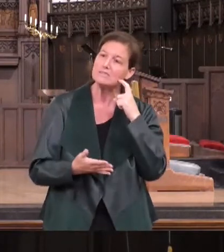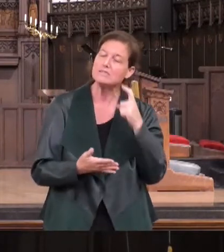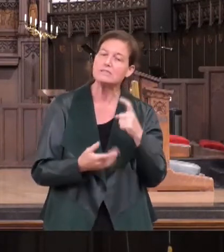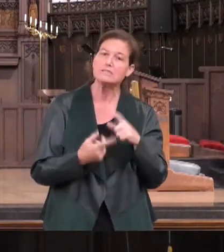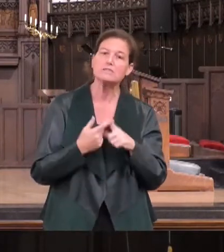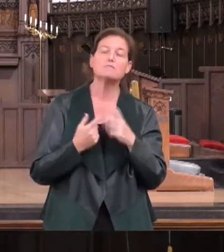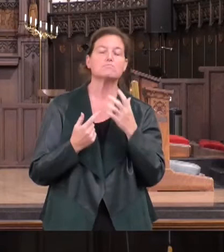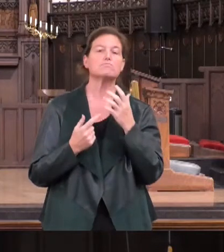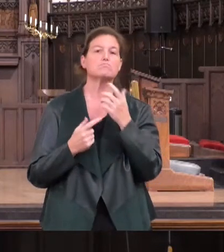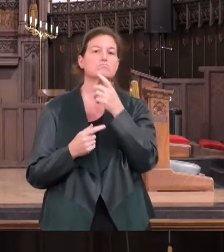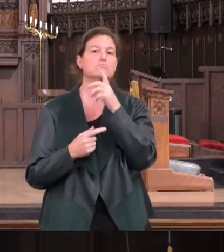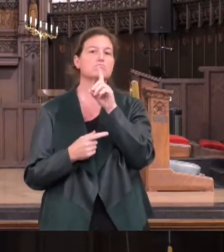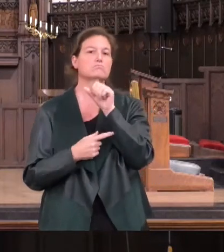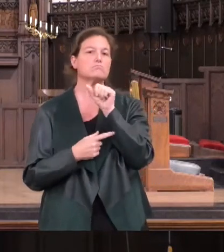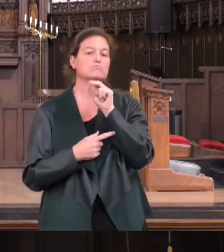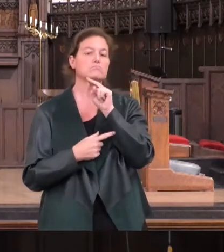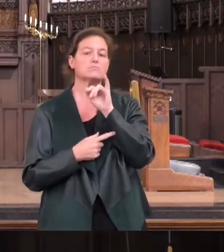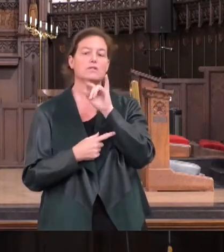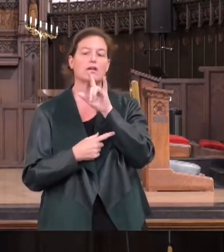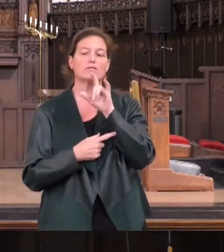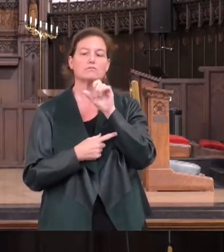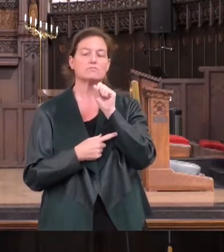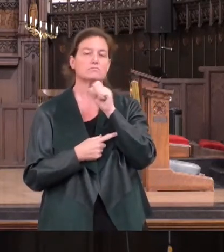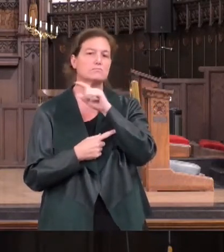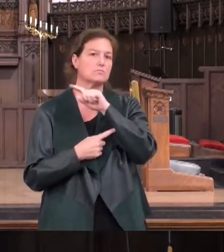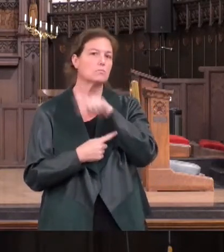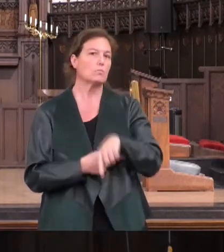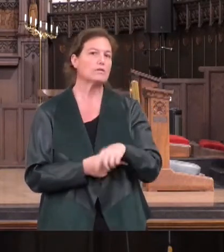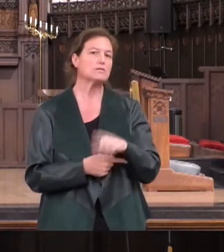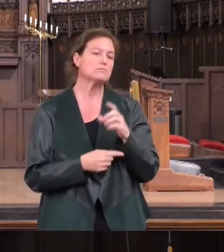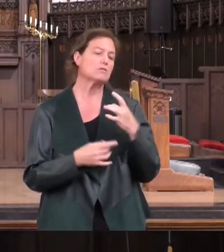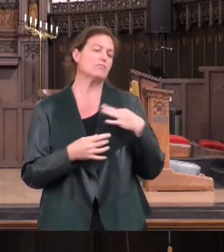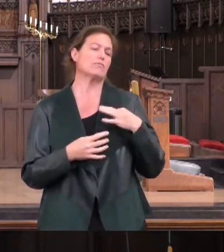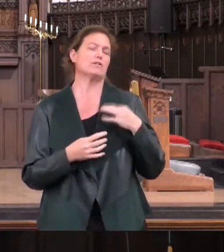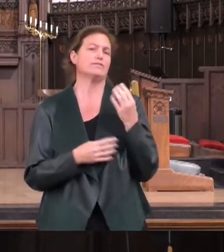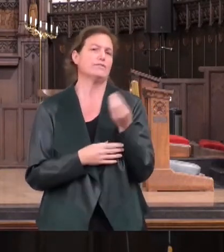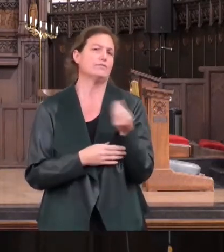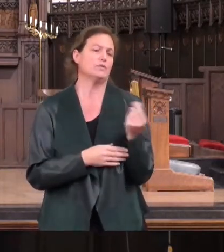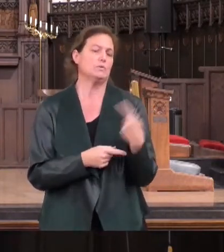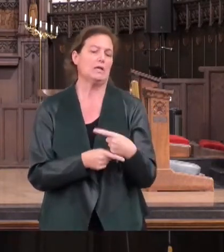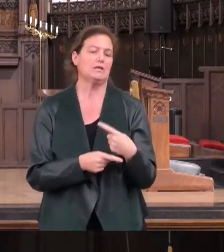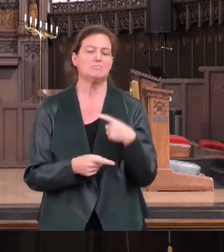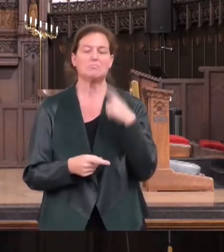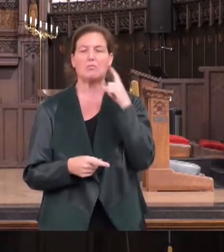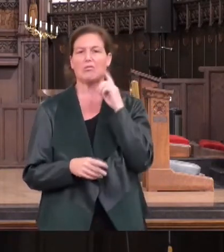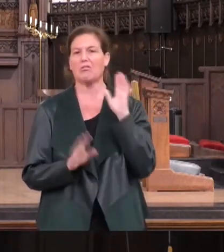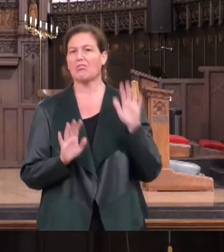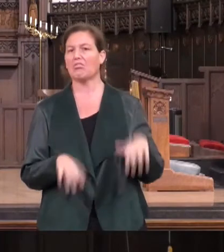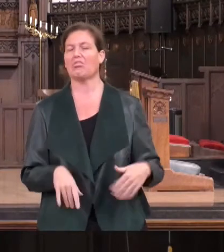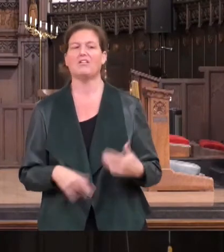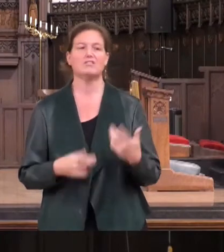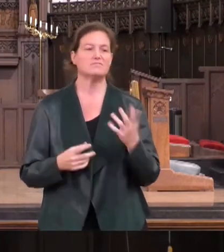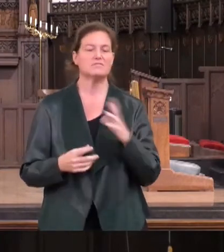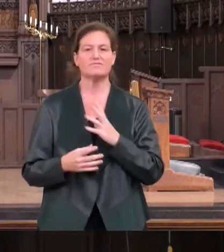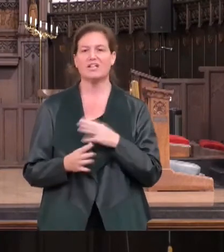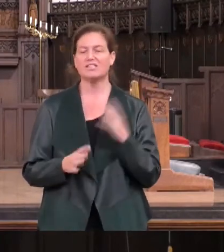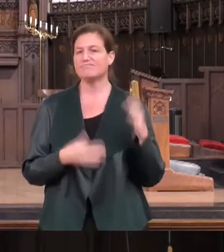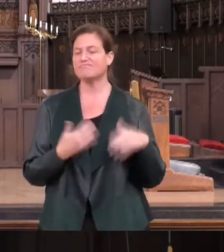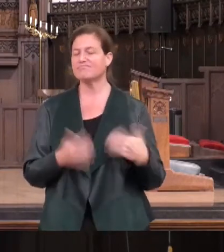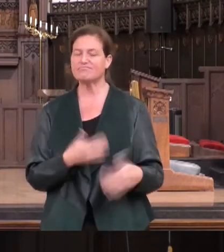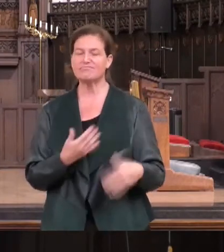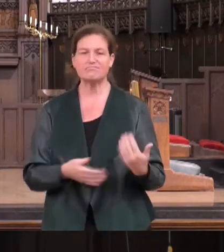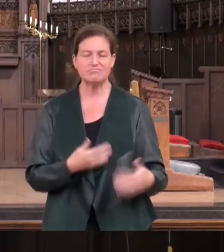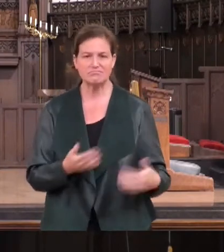to Alabama as a volunteer for a few days. At first, he was not particularly moved by the experience,